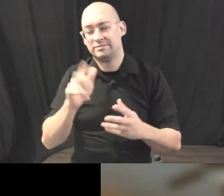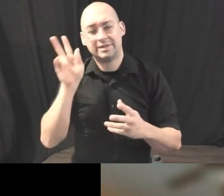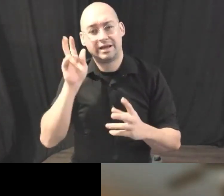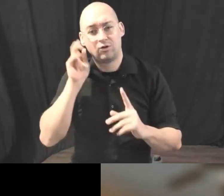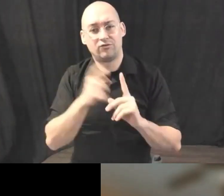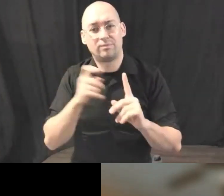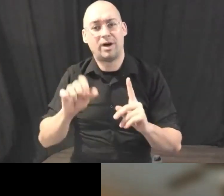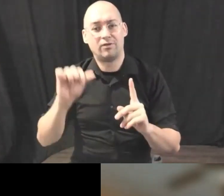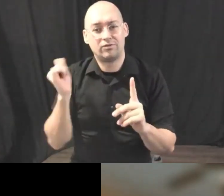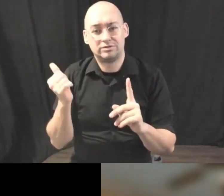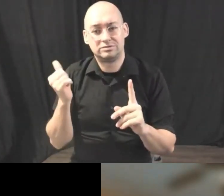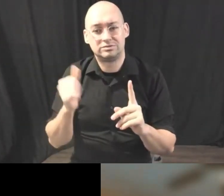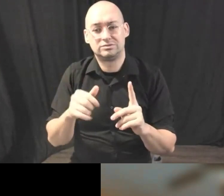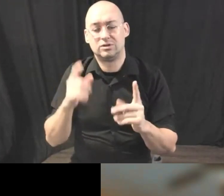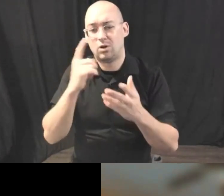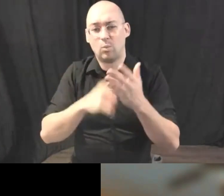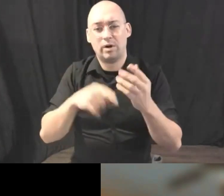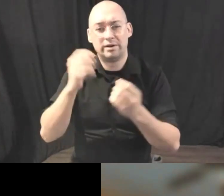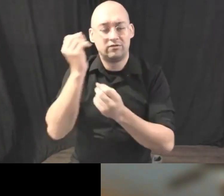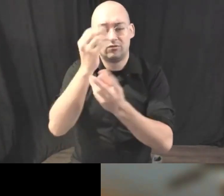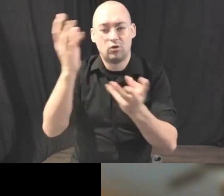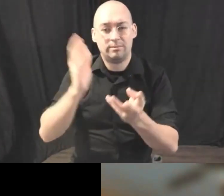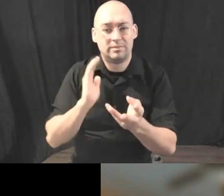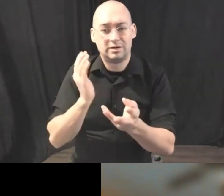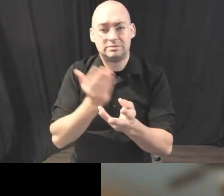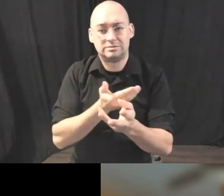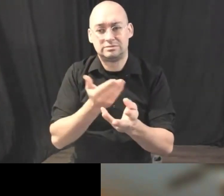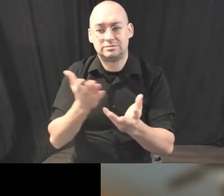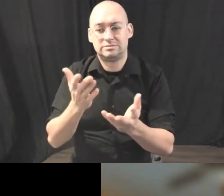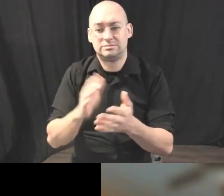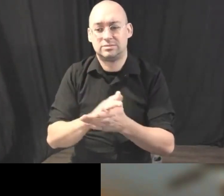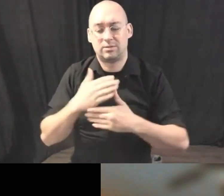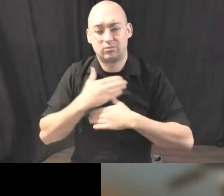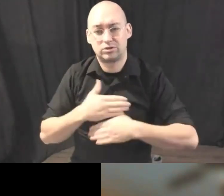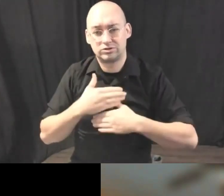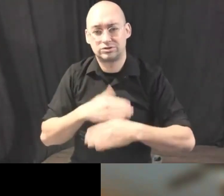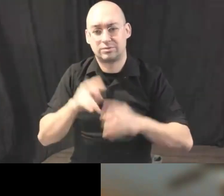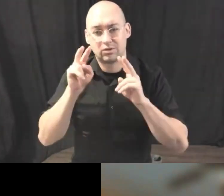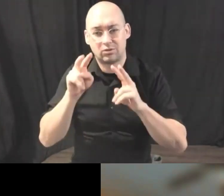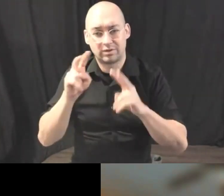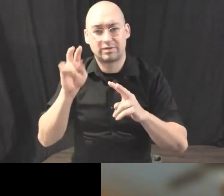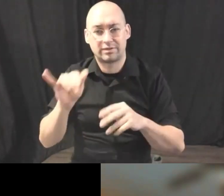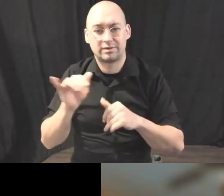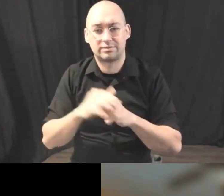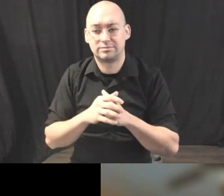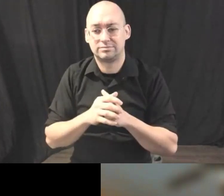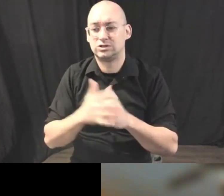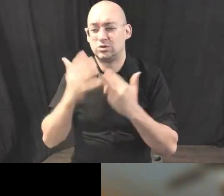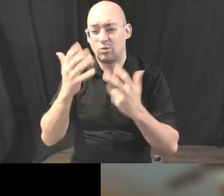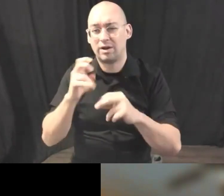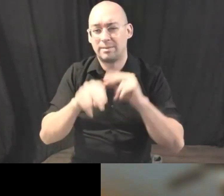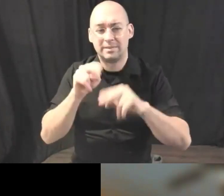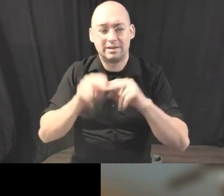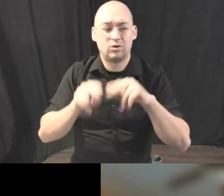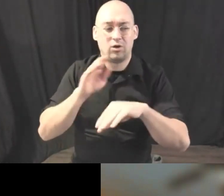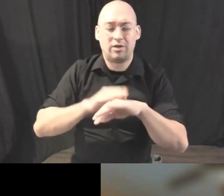others in terms of what informs our ability to shape new systems. So I appreciate you lifting it up. I think the magnitude is significant. And I just want to build a little bit on addition. I know